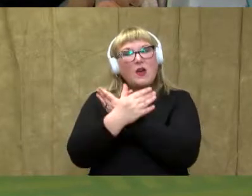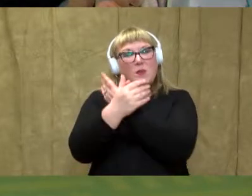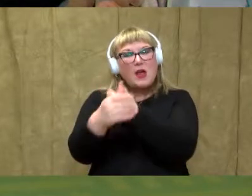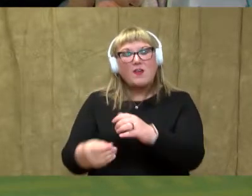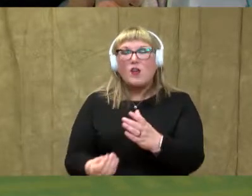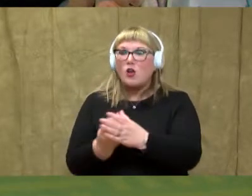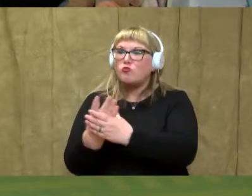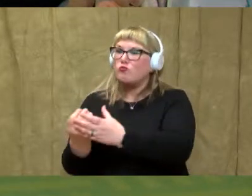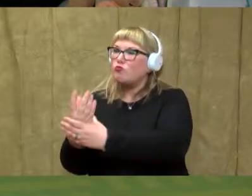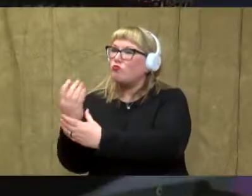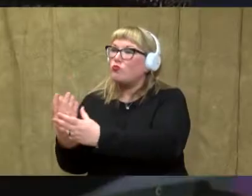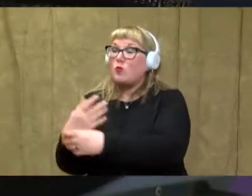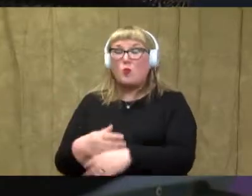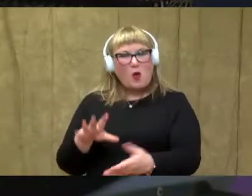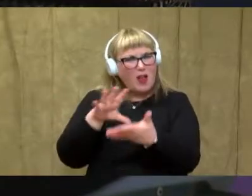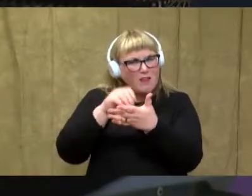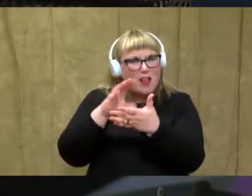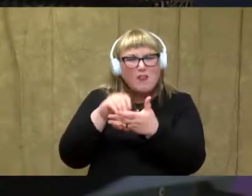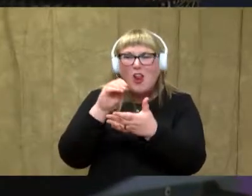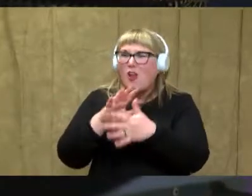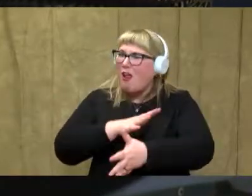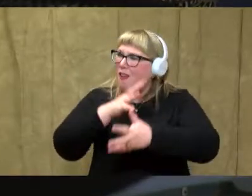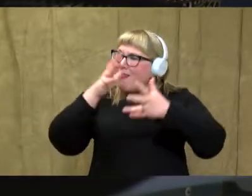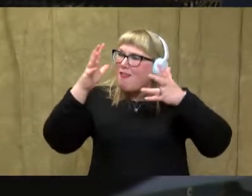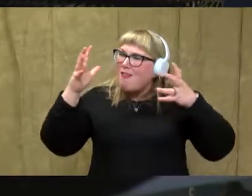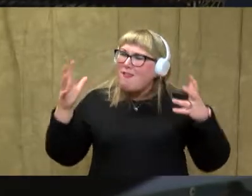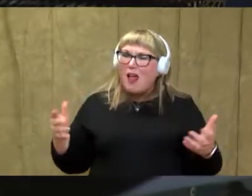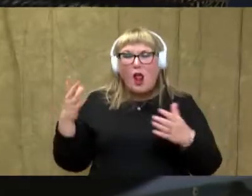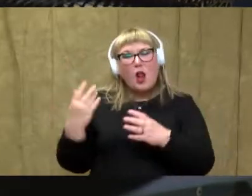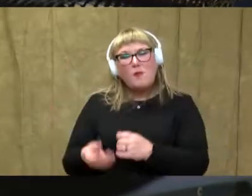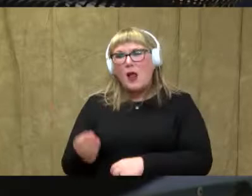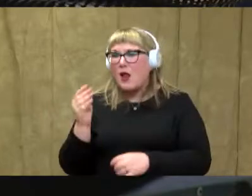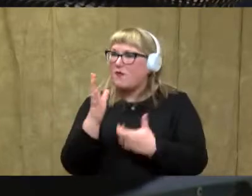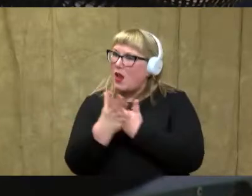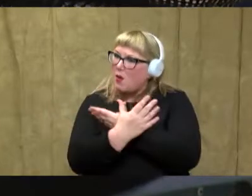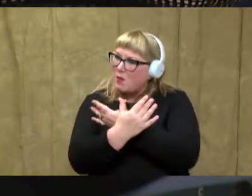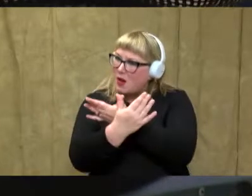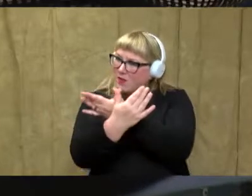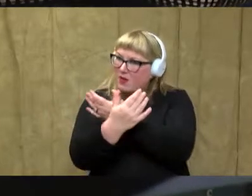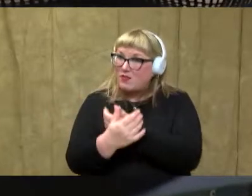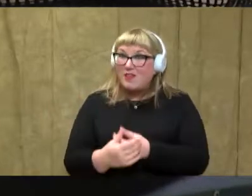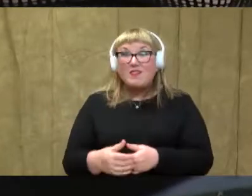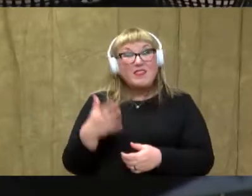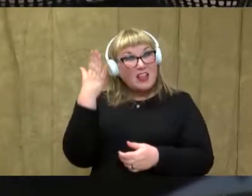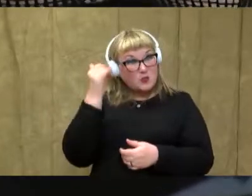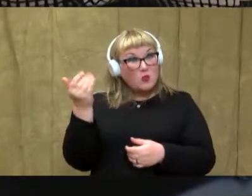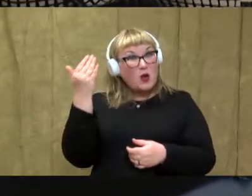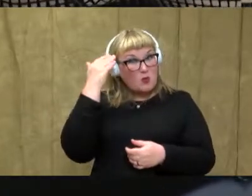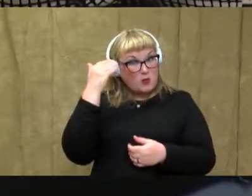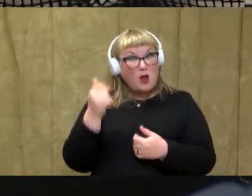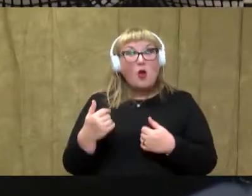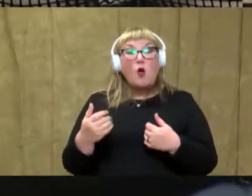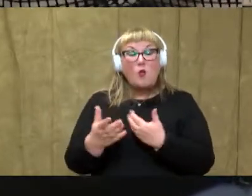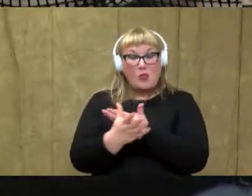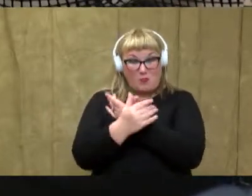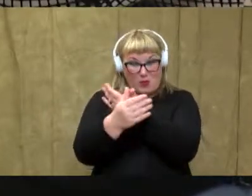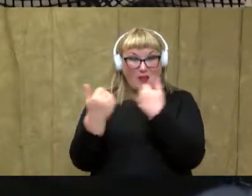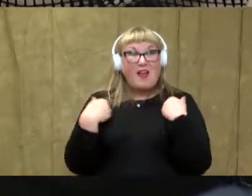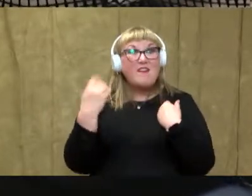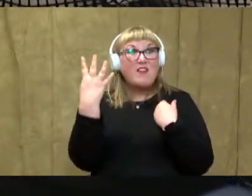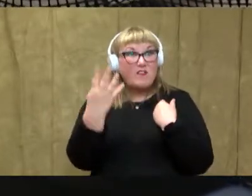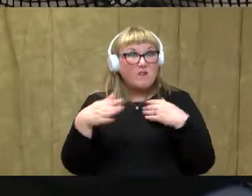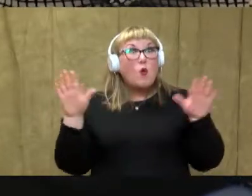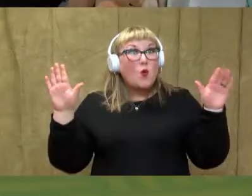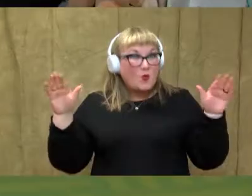and we've gotten to learn a lot about butterflies that way. That's how I found out about the butterflies having 4 wings. I know I had learned it when I was younger